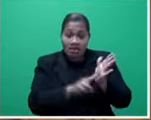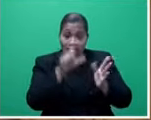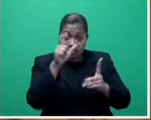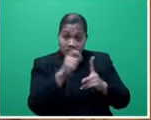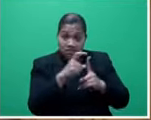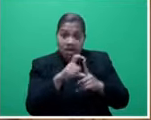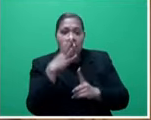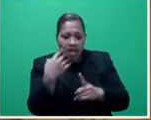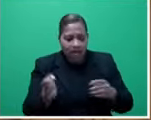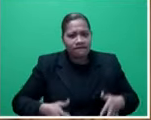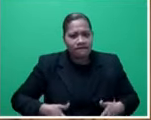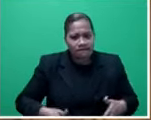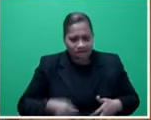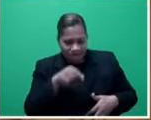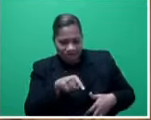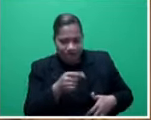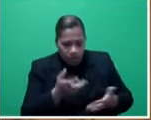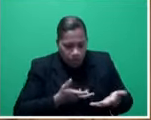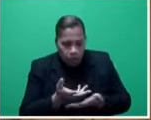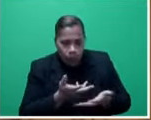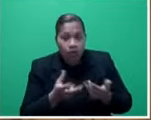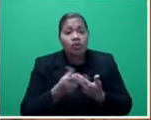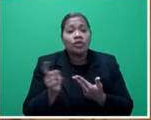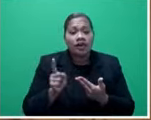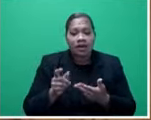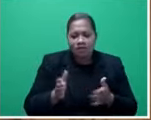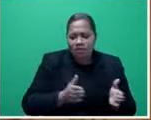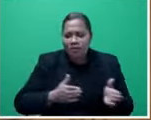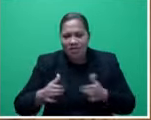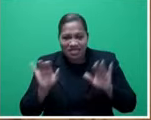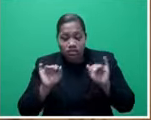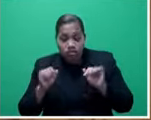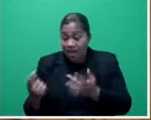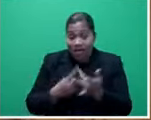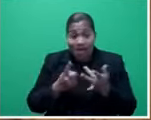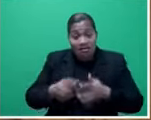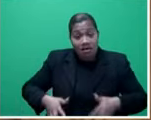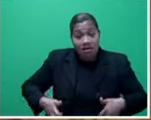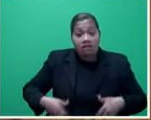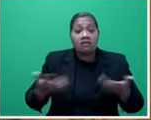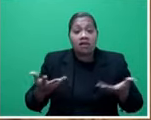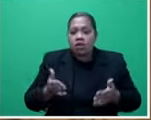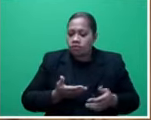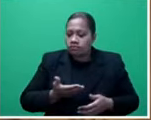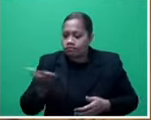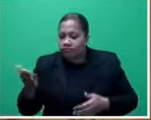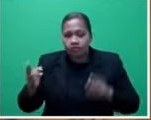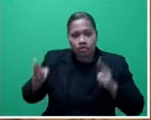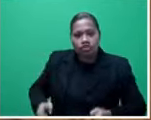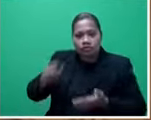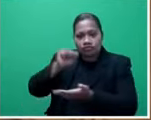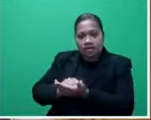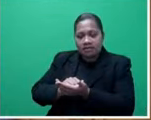the complaint register which deals only with mobility issues, while the rest of the complaints are referred to the Human Rights and